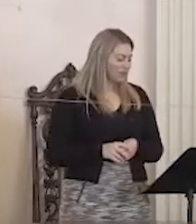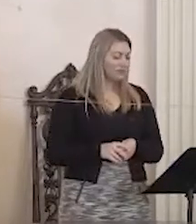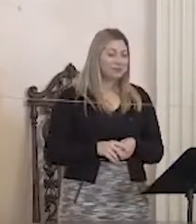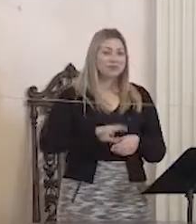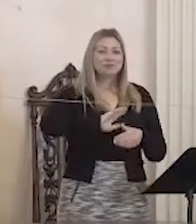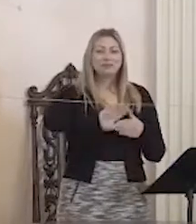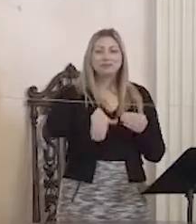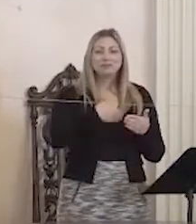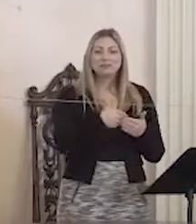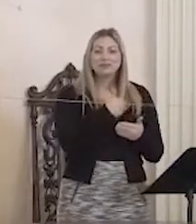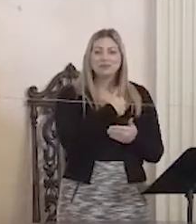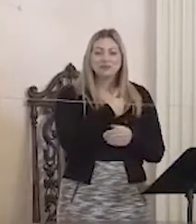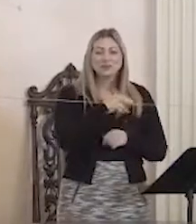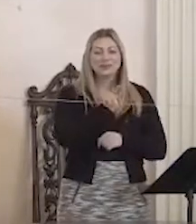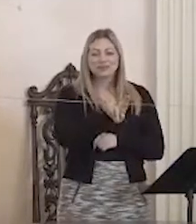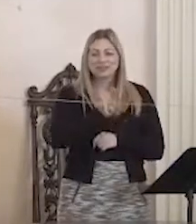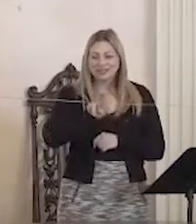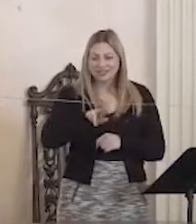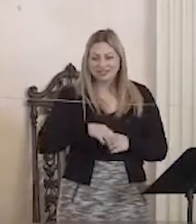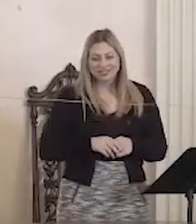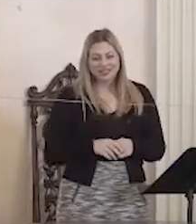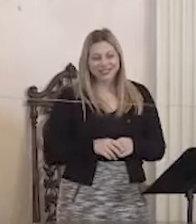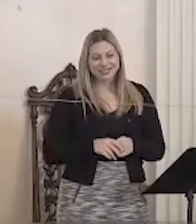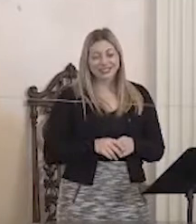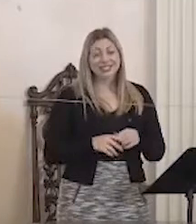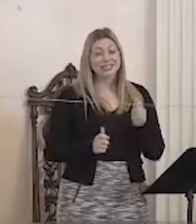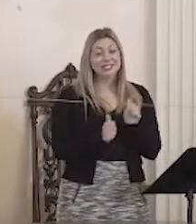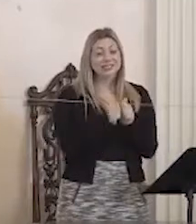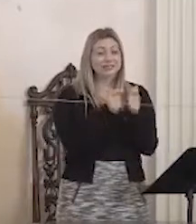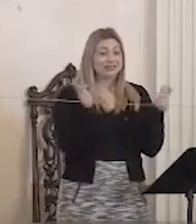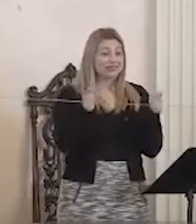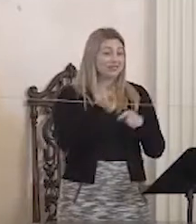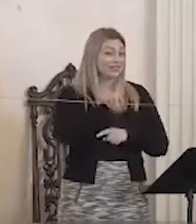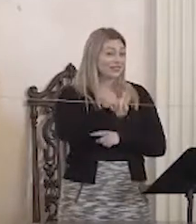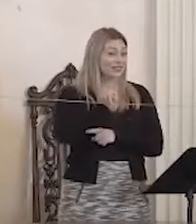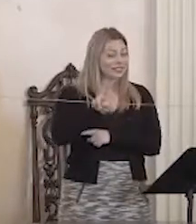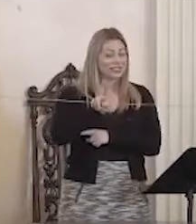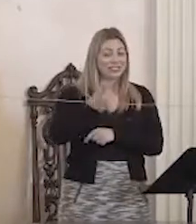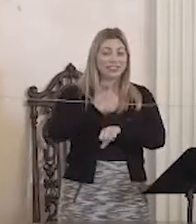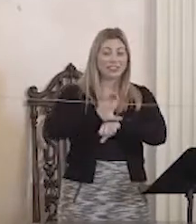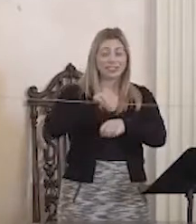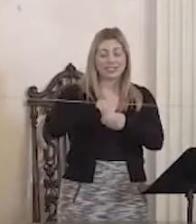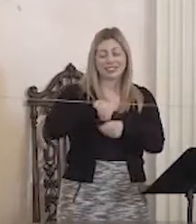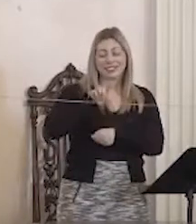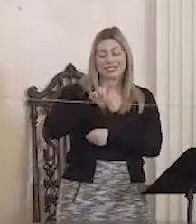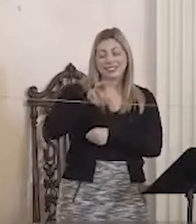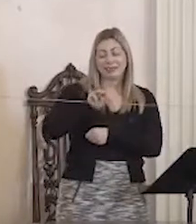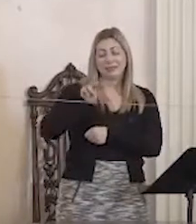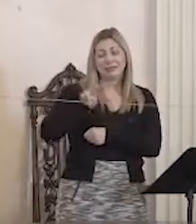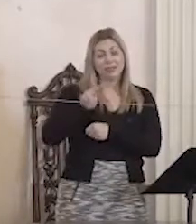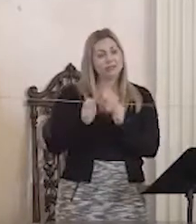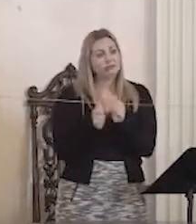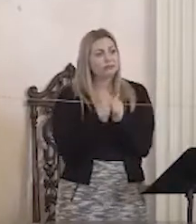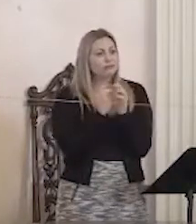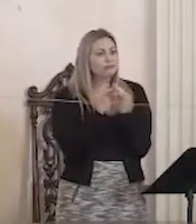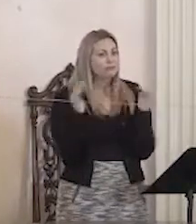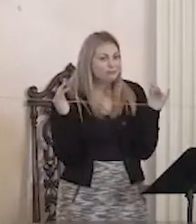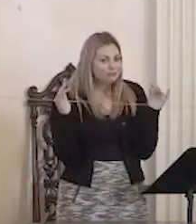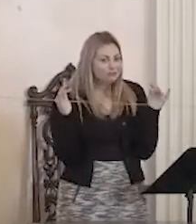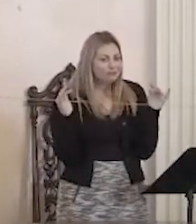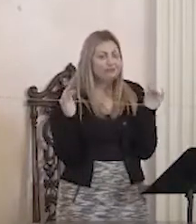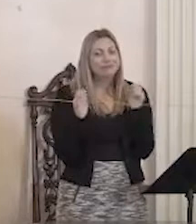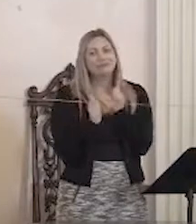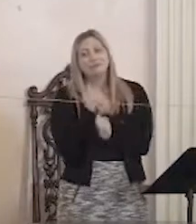All Souls Unitarian, the largest UU church in the DMV, the most diverse,